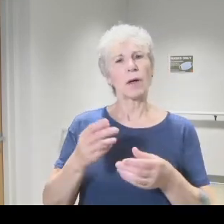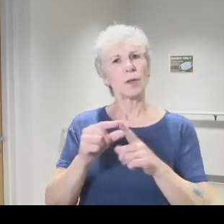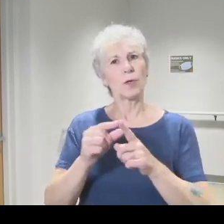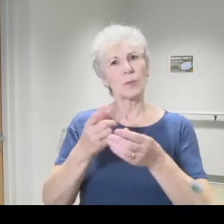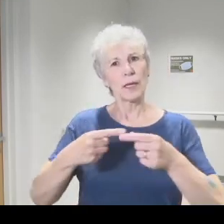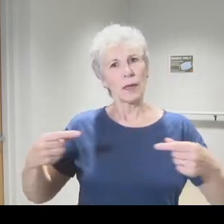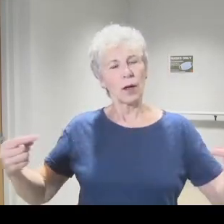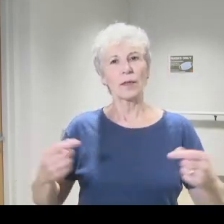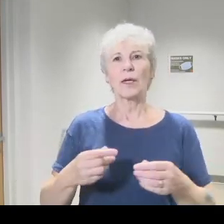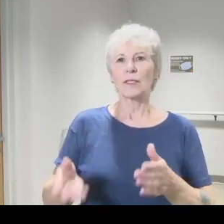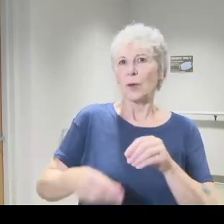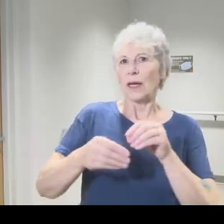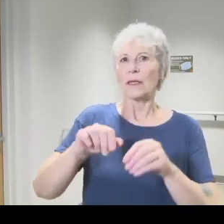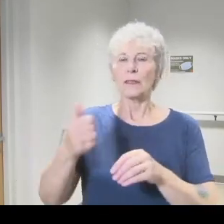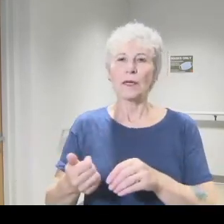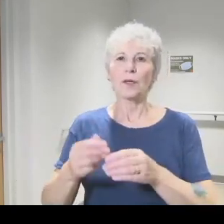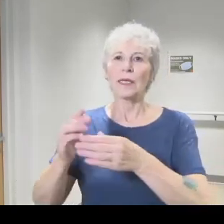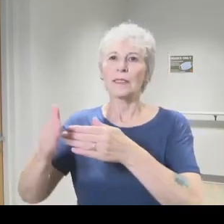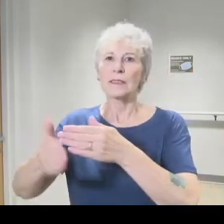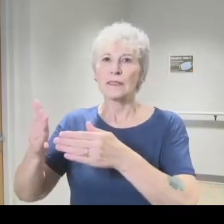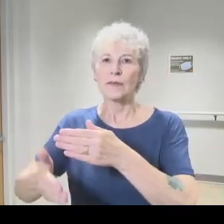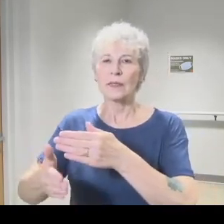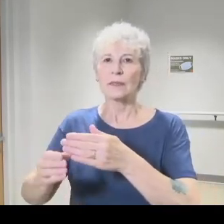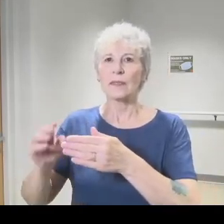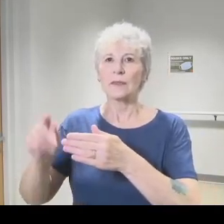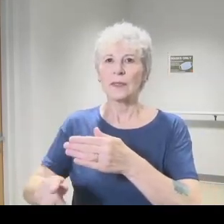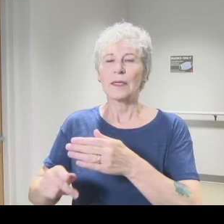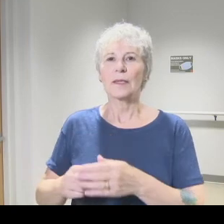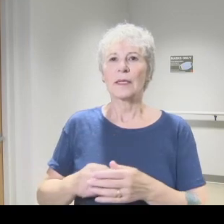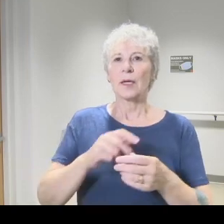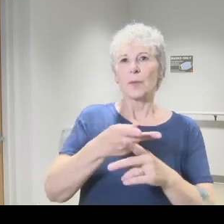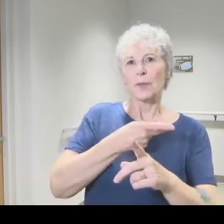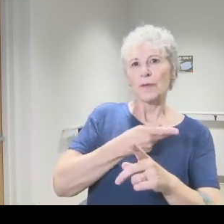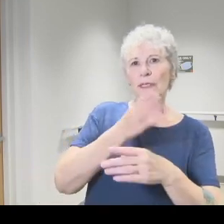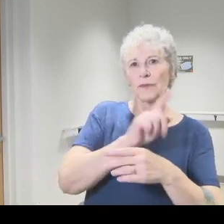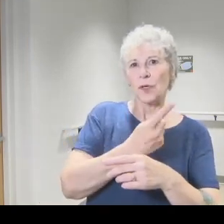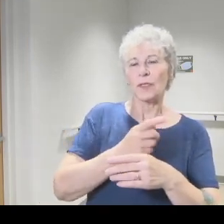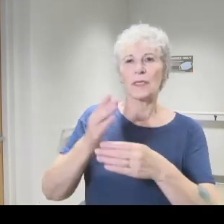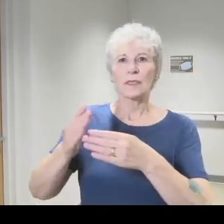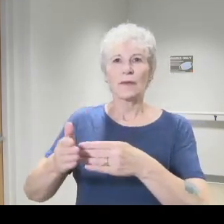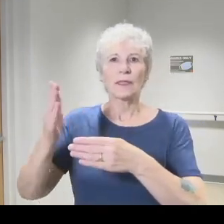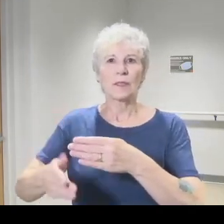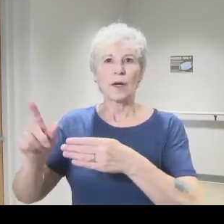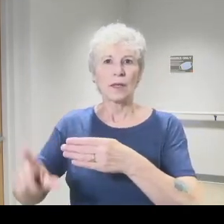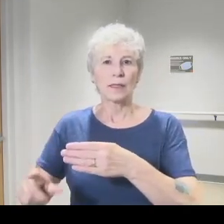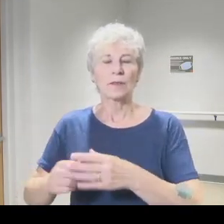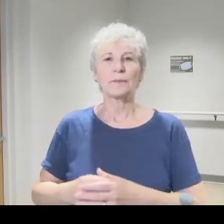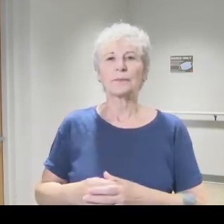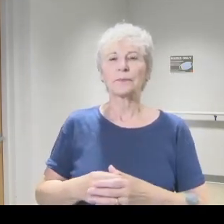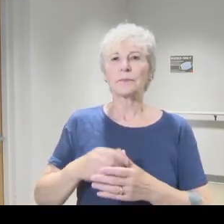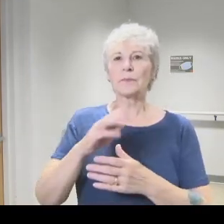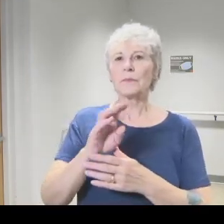add another suffix on there. So that goes on the end of the word. Prefixes are first, suffixes are last. So you put this suffix beve,